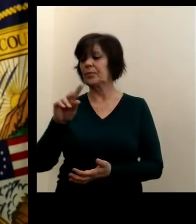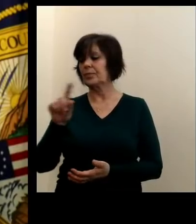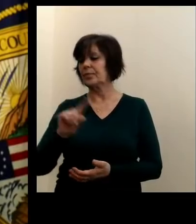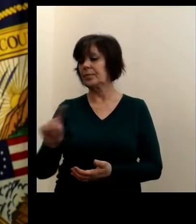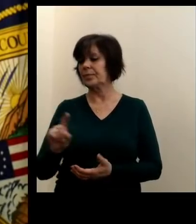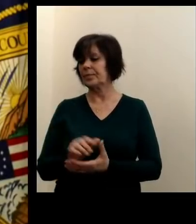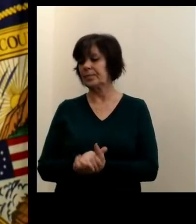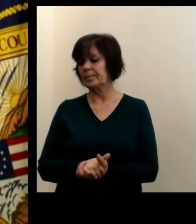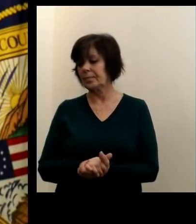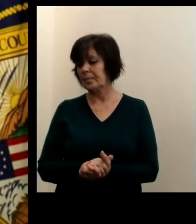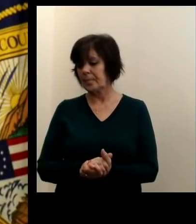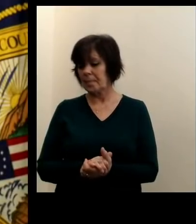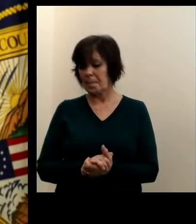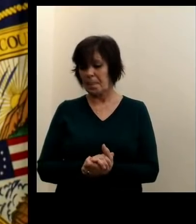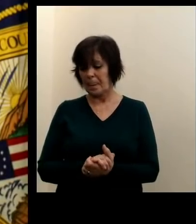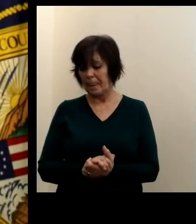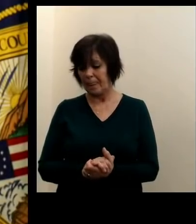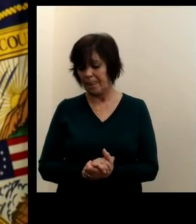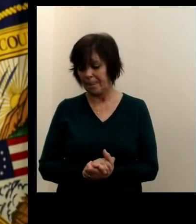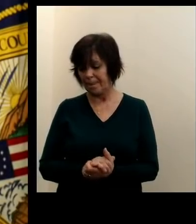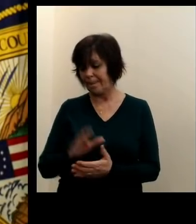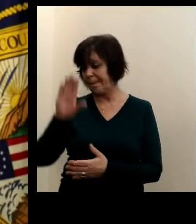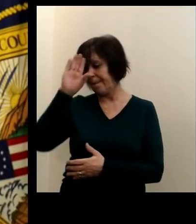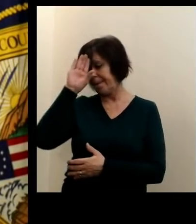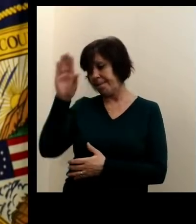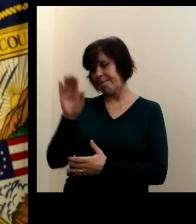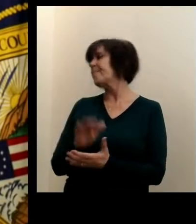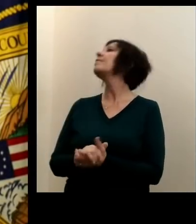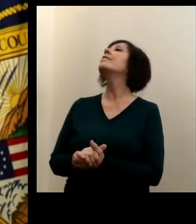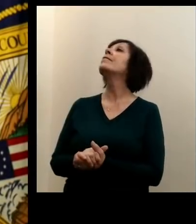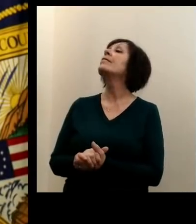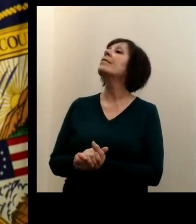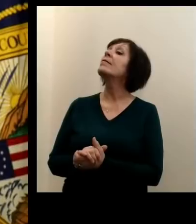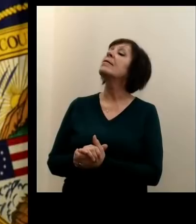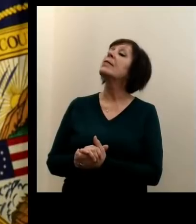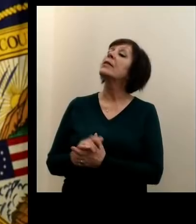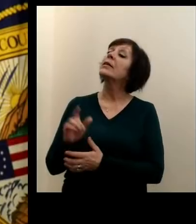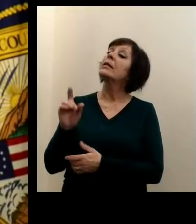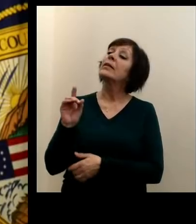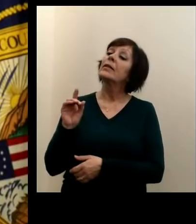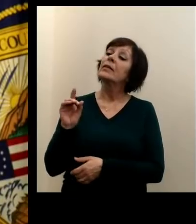WGRZ-TV, Kelly Dudzik. Hi, Mark. Have you gotten any